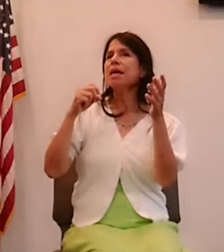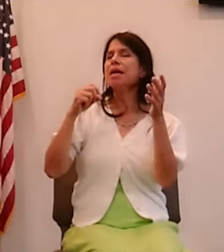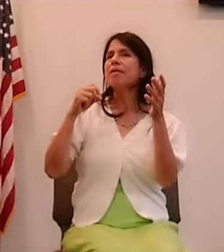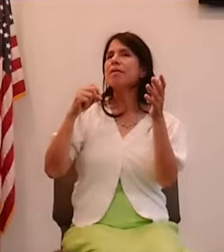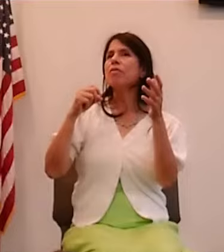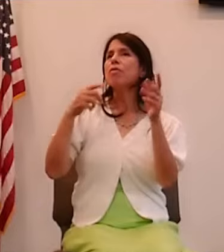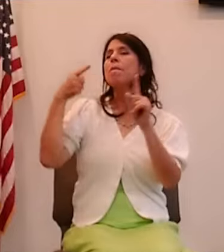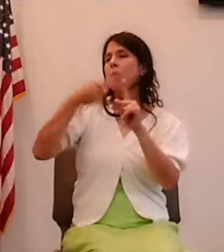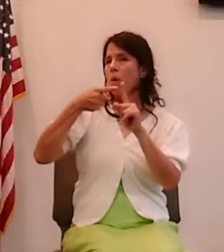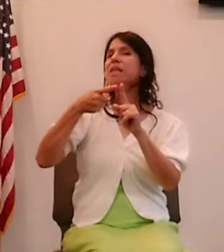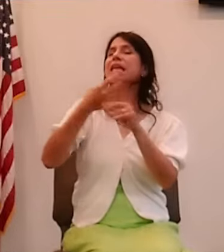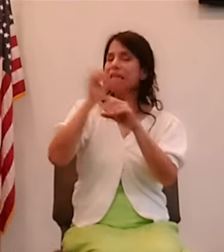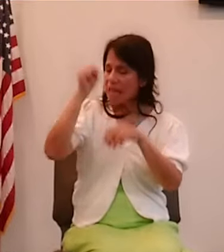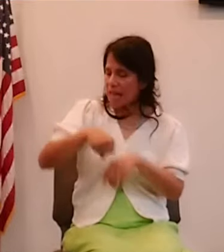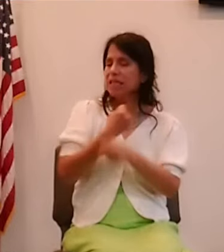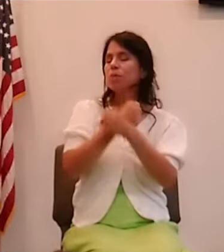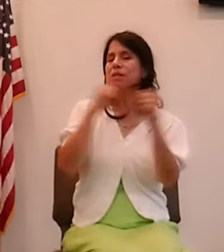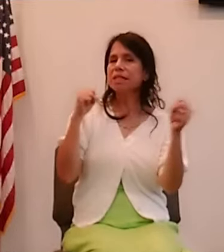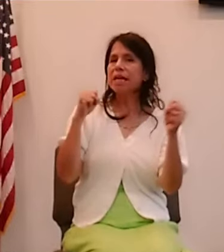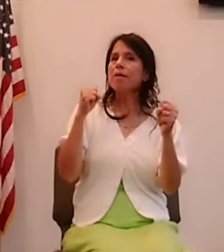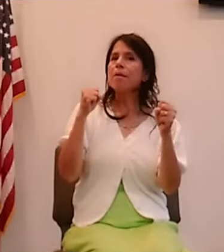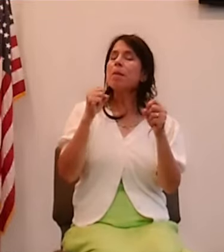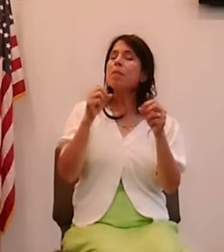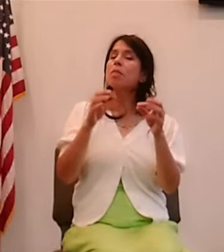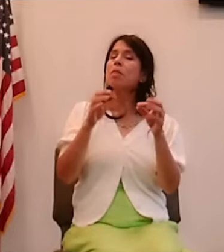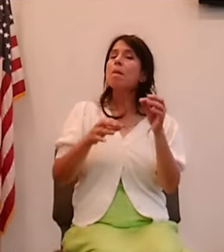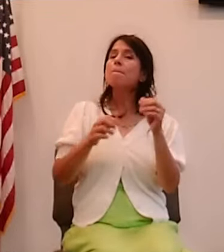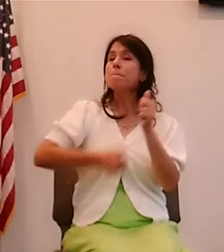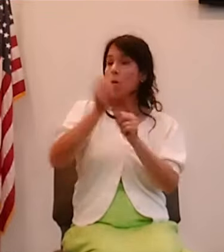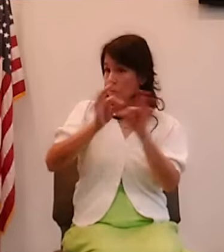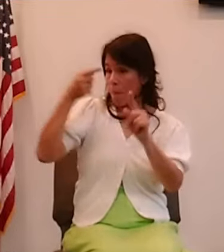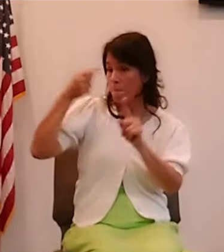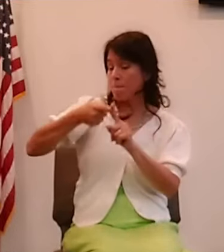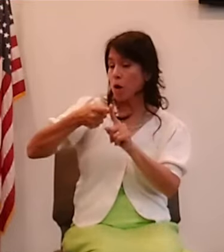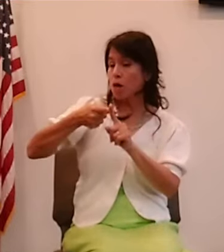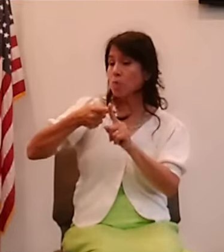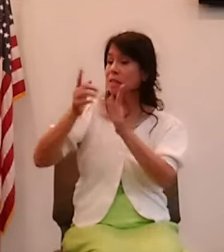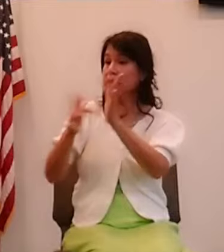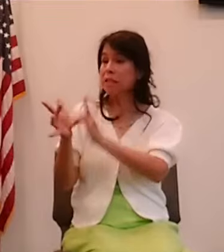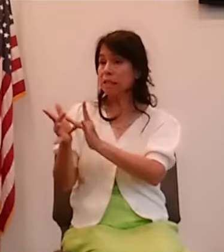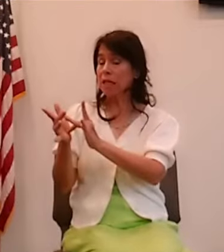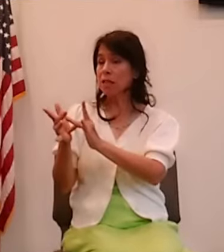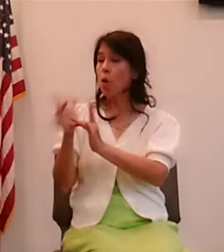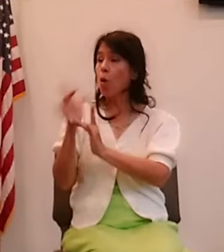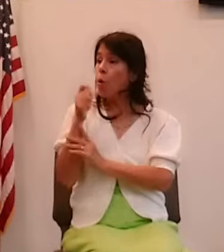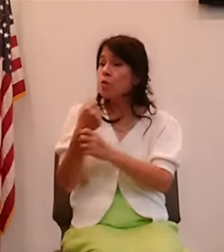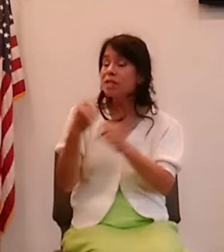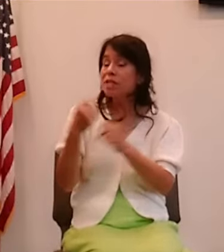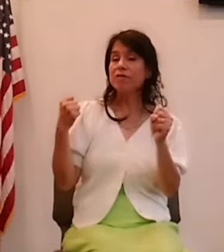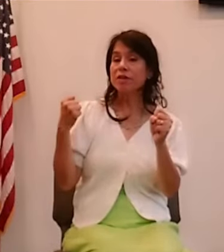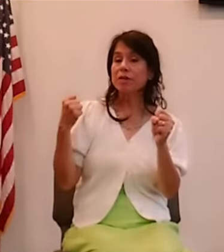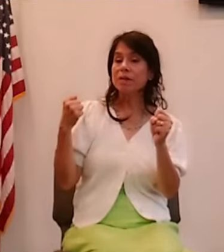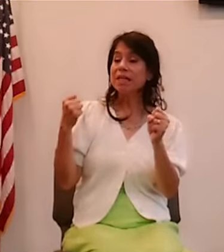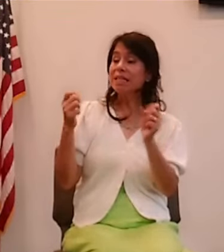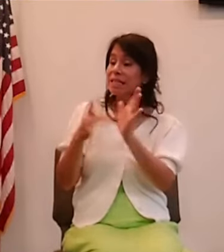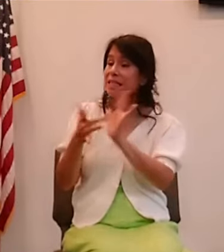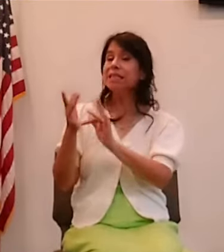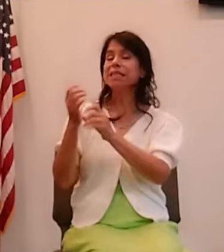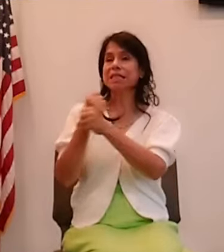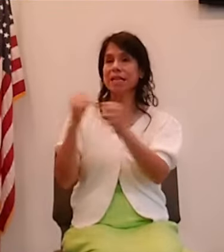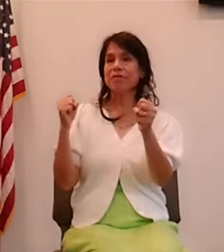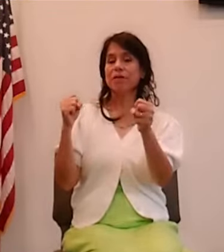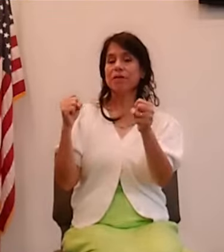was their deliverance? And the answer in the beginning and the end of it was Jesus was about their deliverance. The